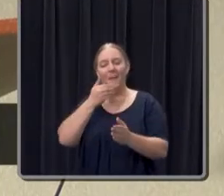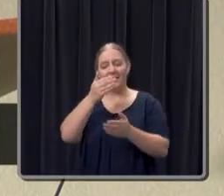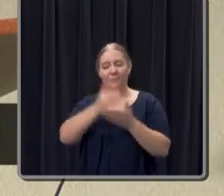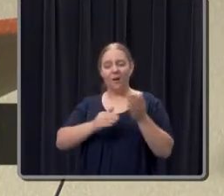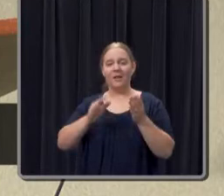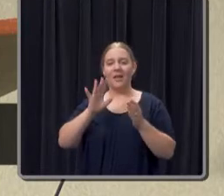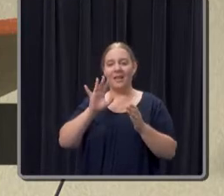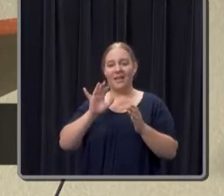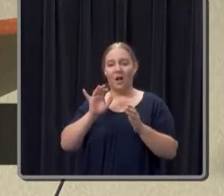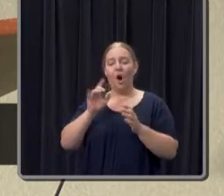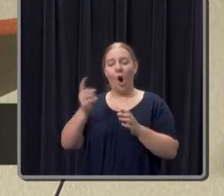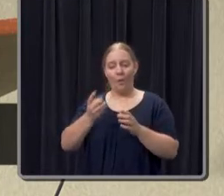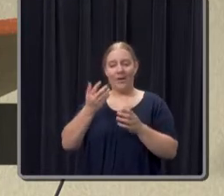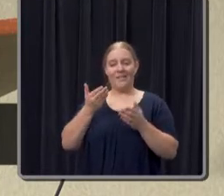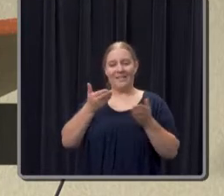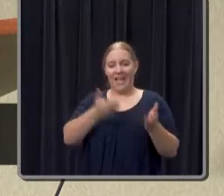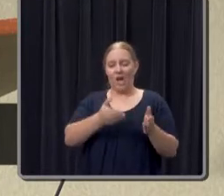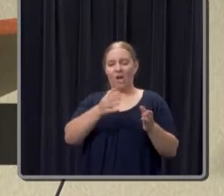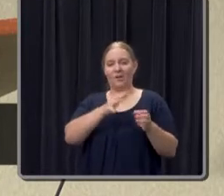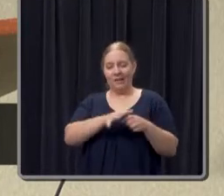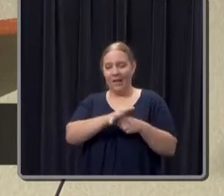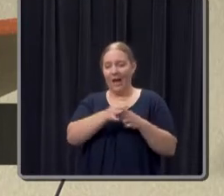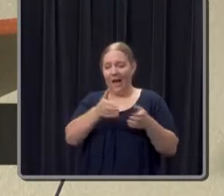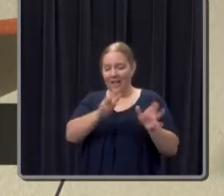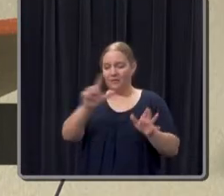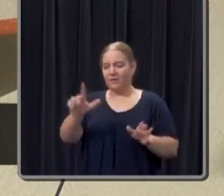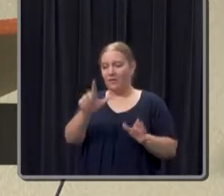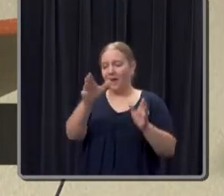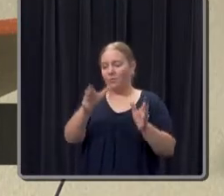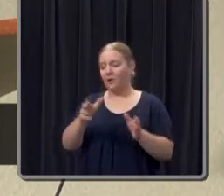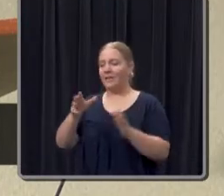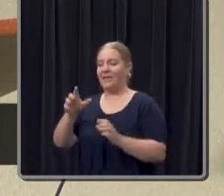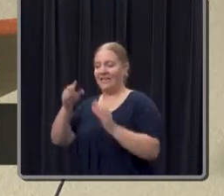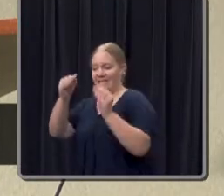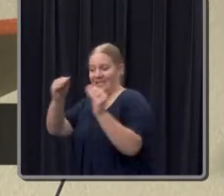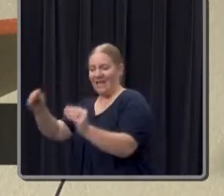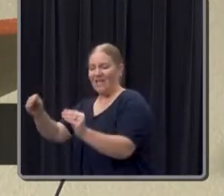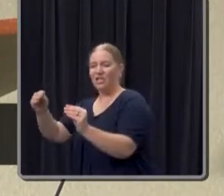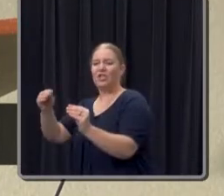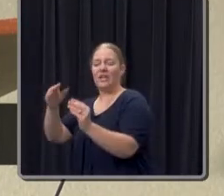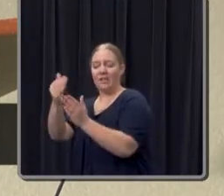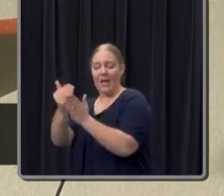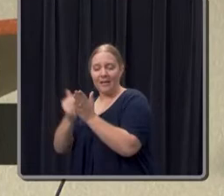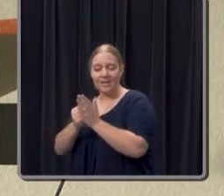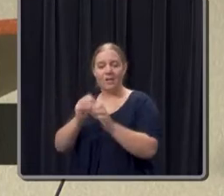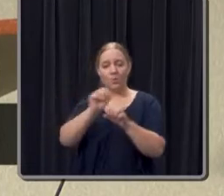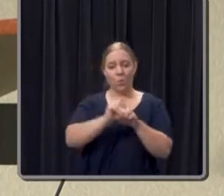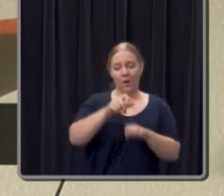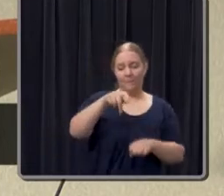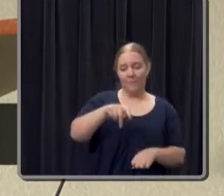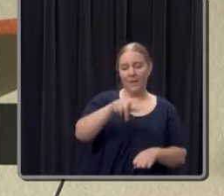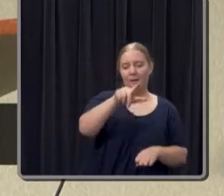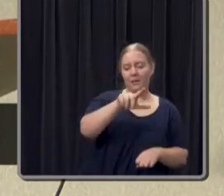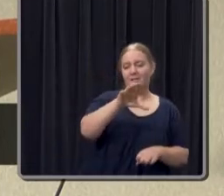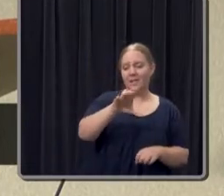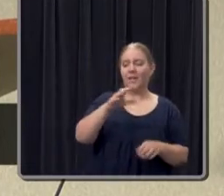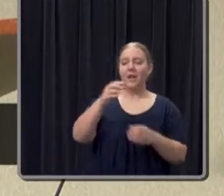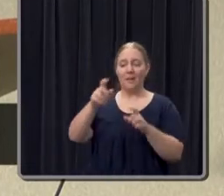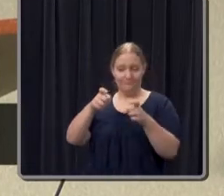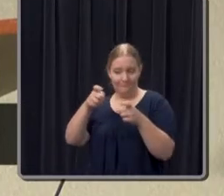in the space that allows the librarian to teach lessons, attend PLCs, work on collection development, manage our